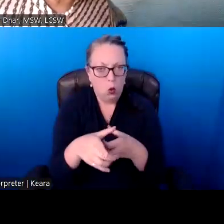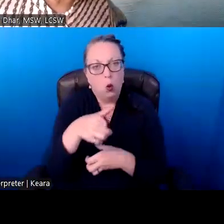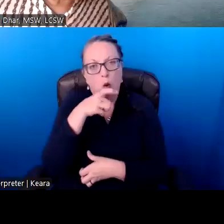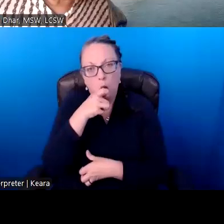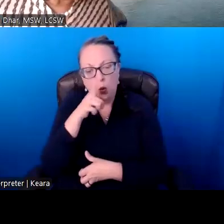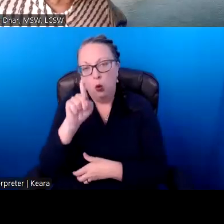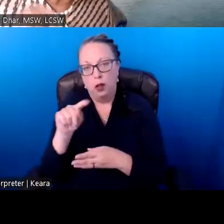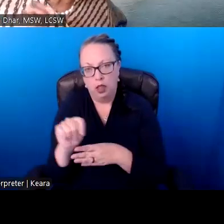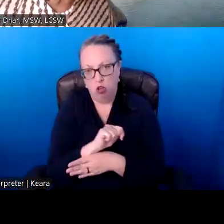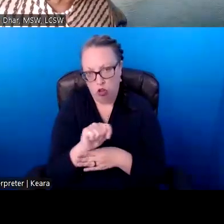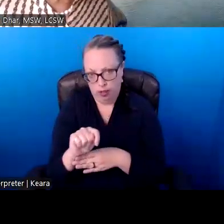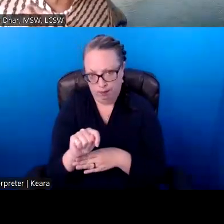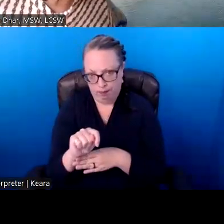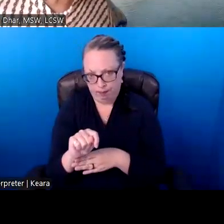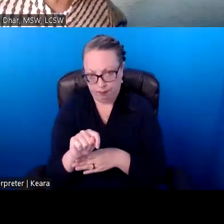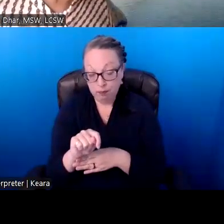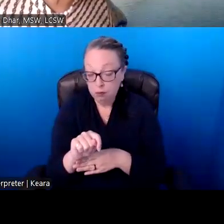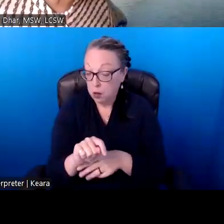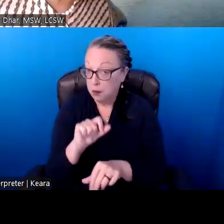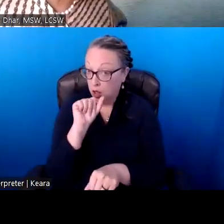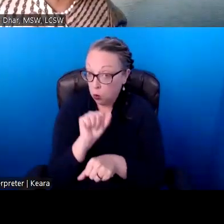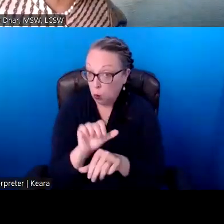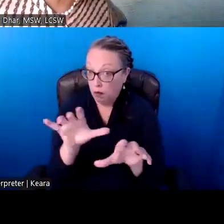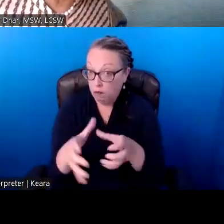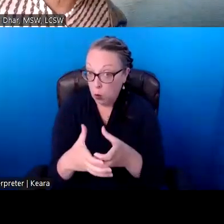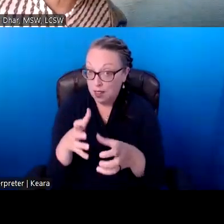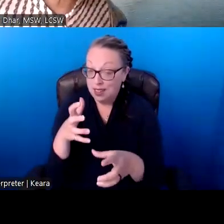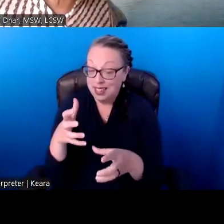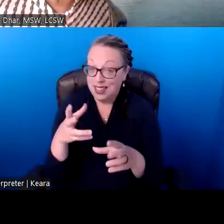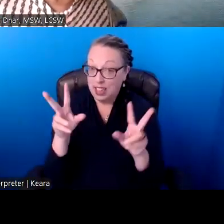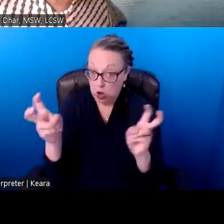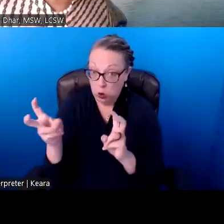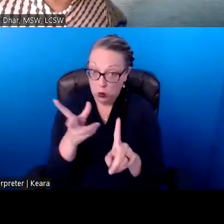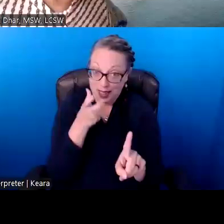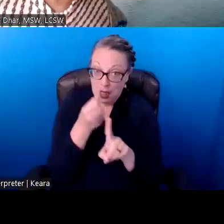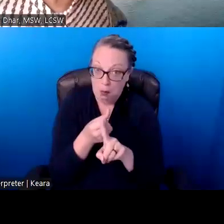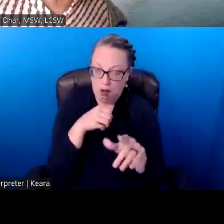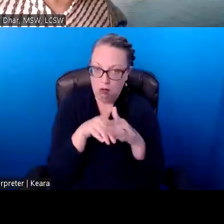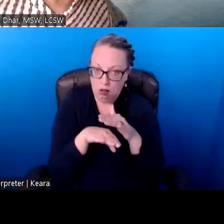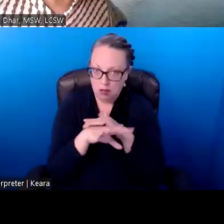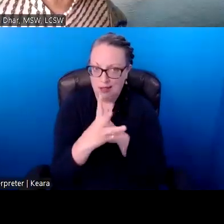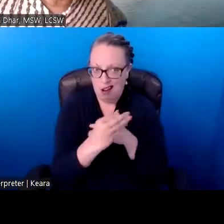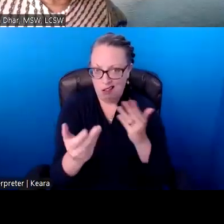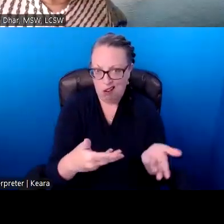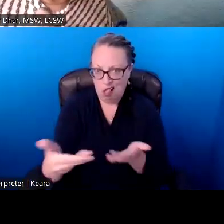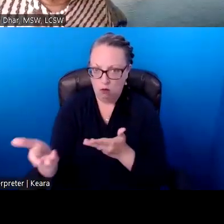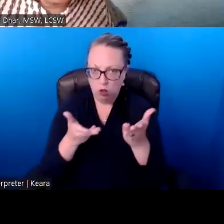train? Because workforce issues impact access and delivery of